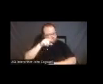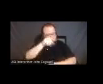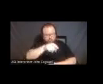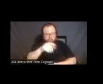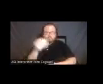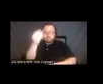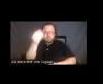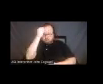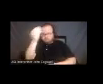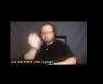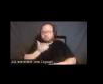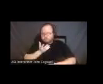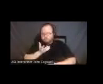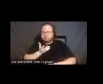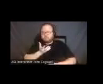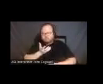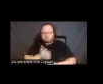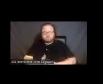let us know.